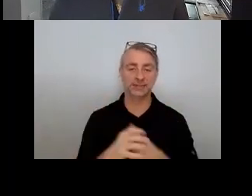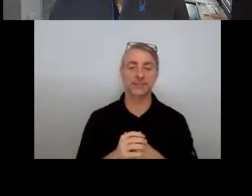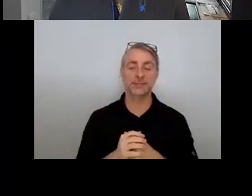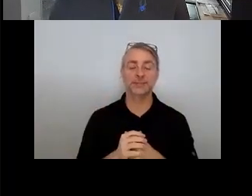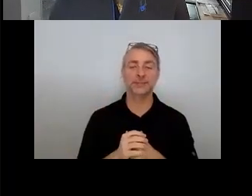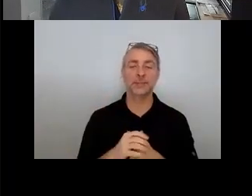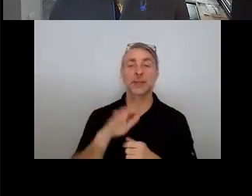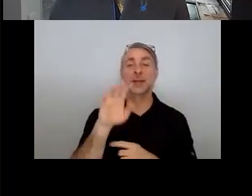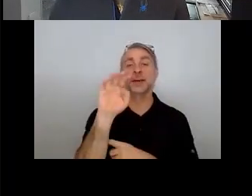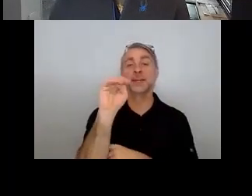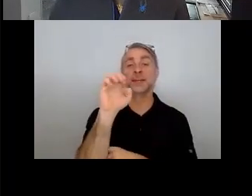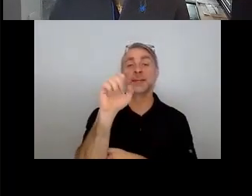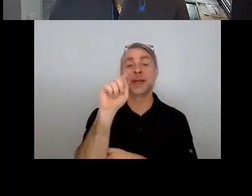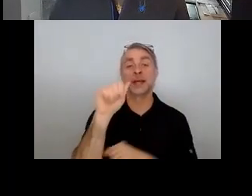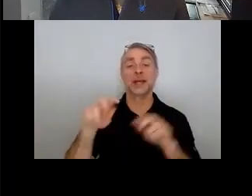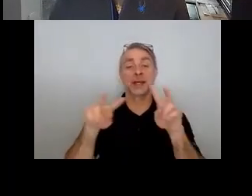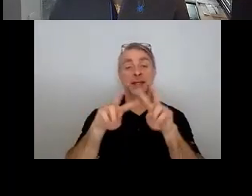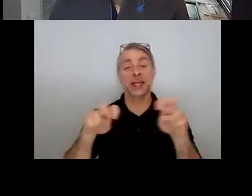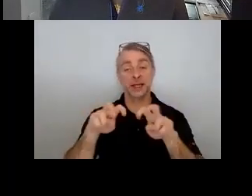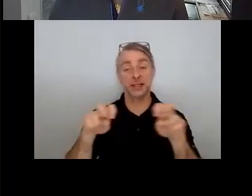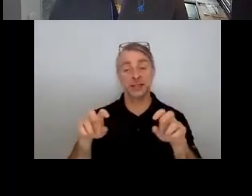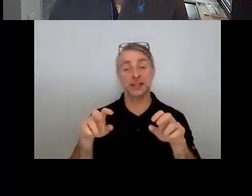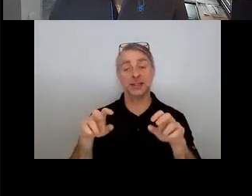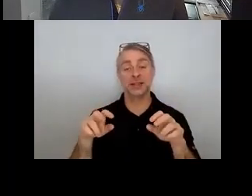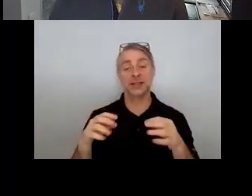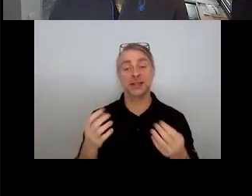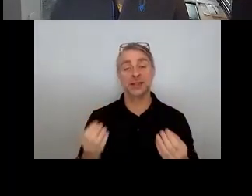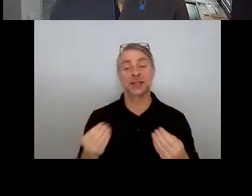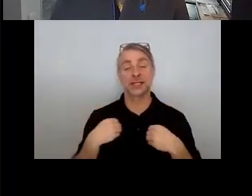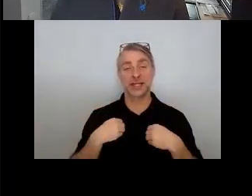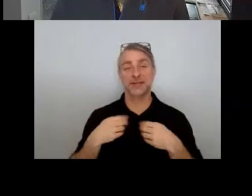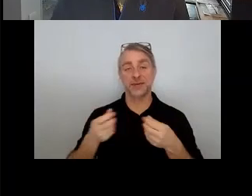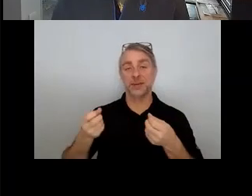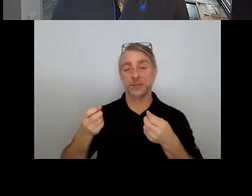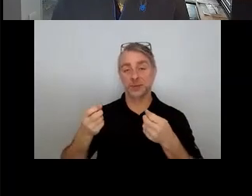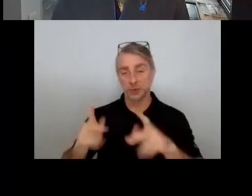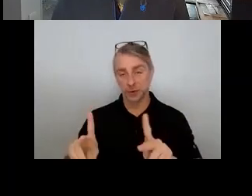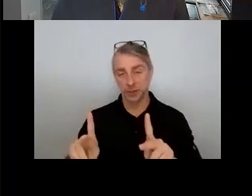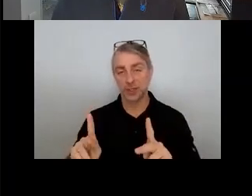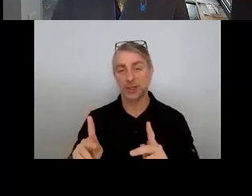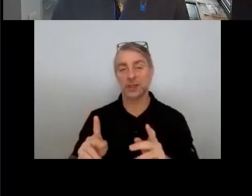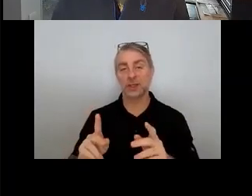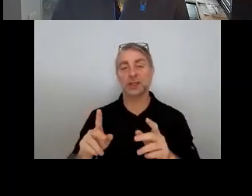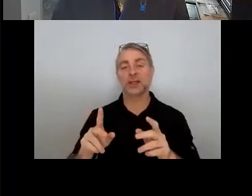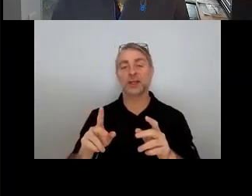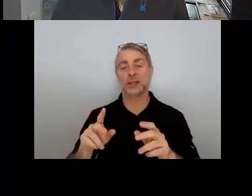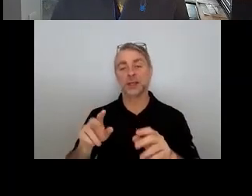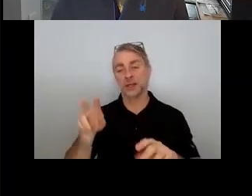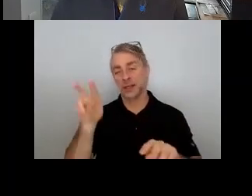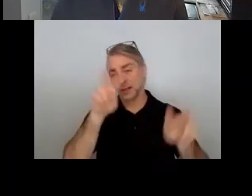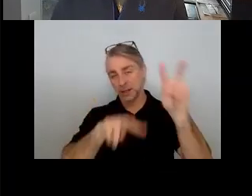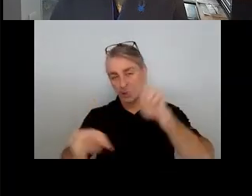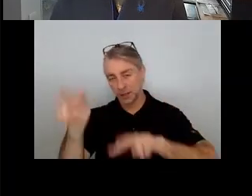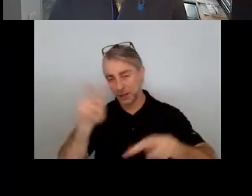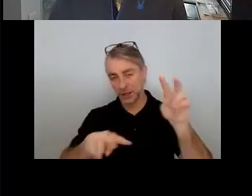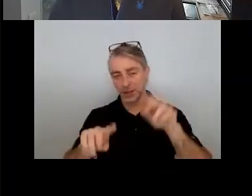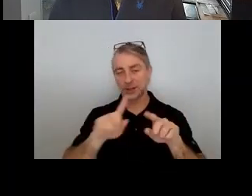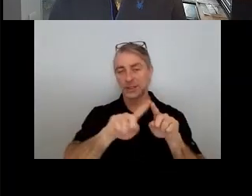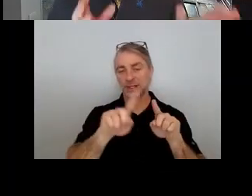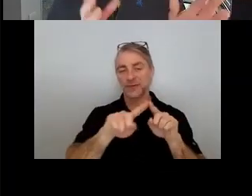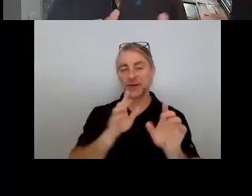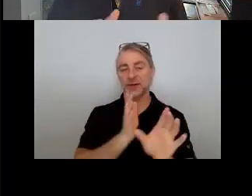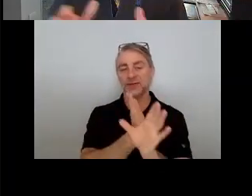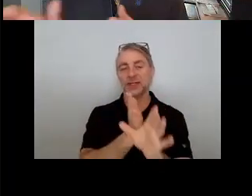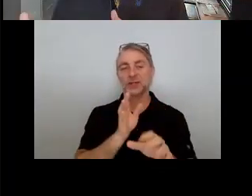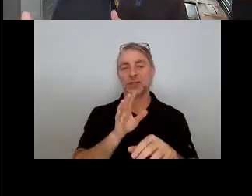opportunity that we don't typically have in primary studies to kind of see how effects, intervention effects especially,